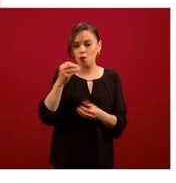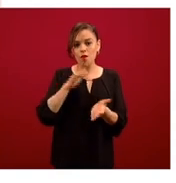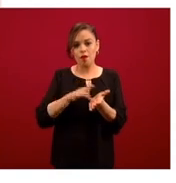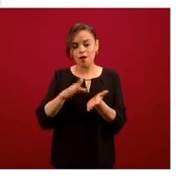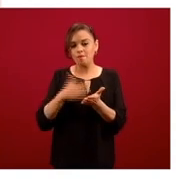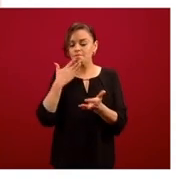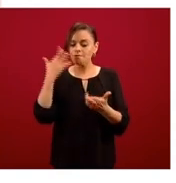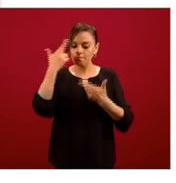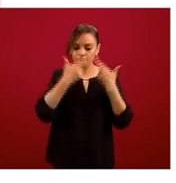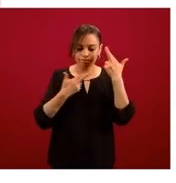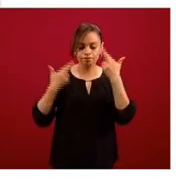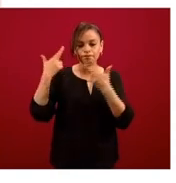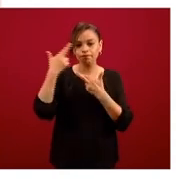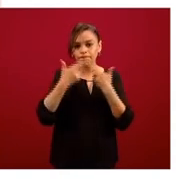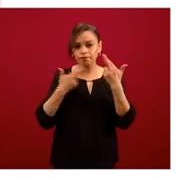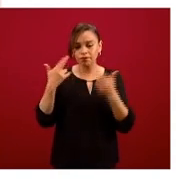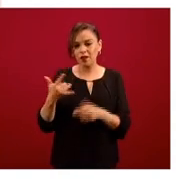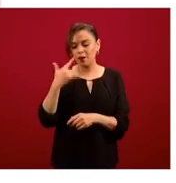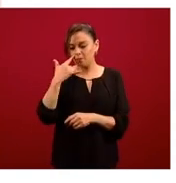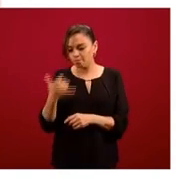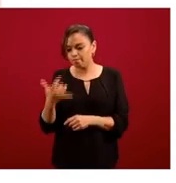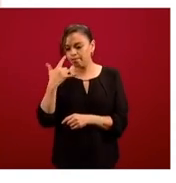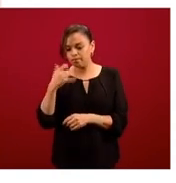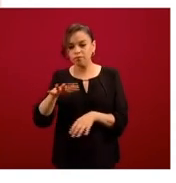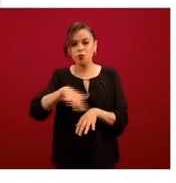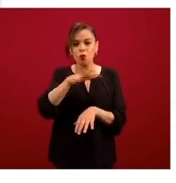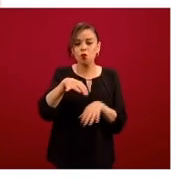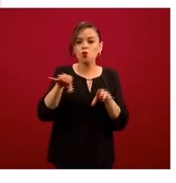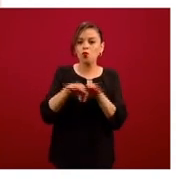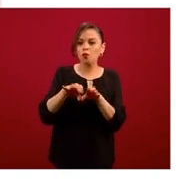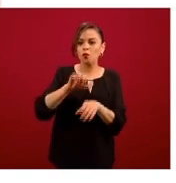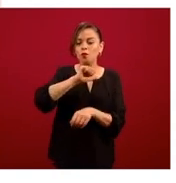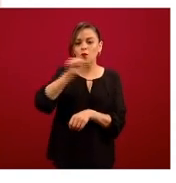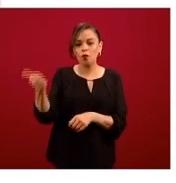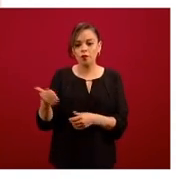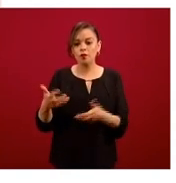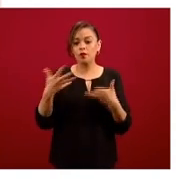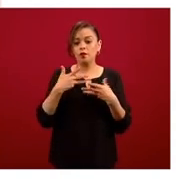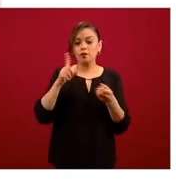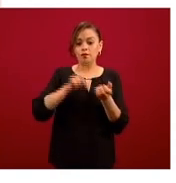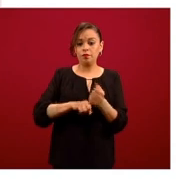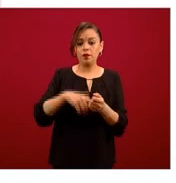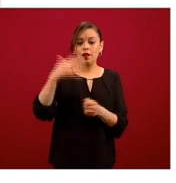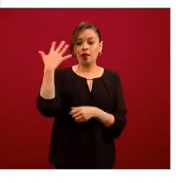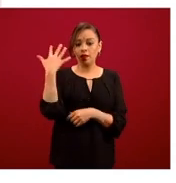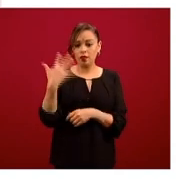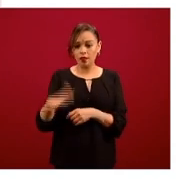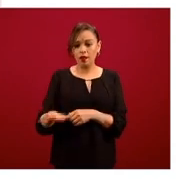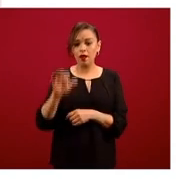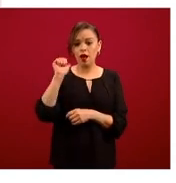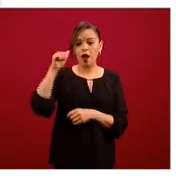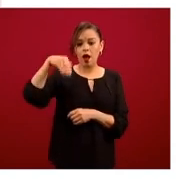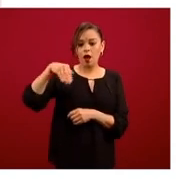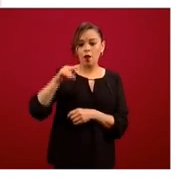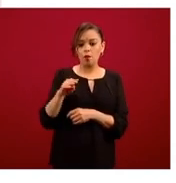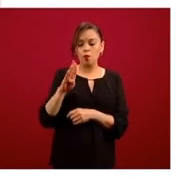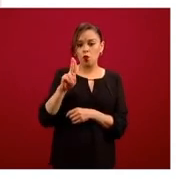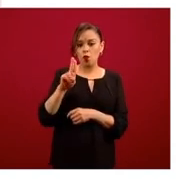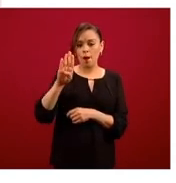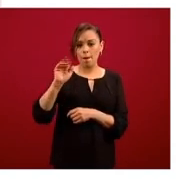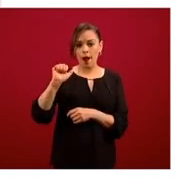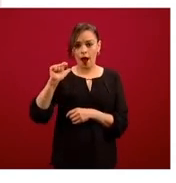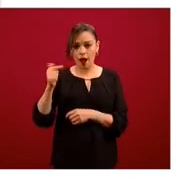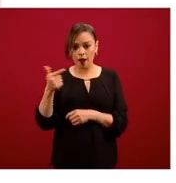to help us with other developments. We have 10 from Ambu Bag that we have reviewed and